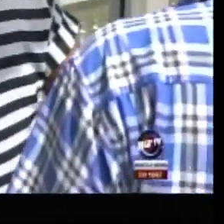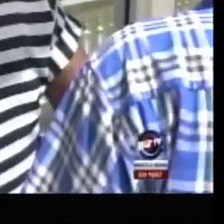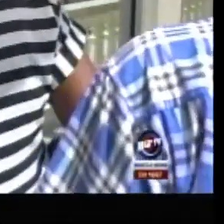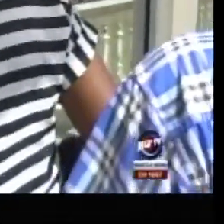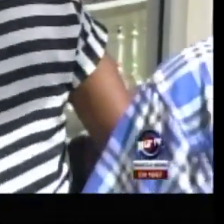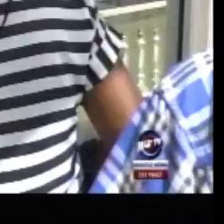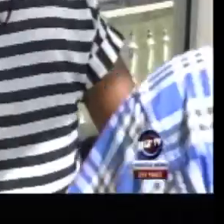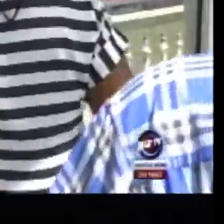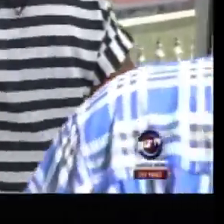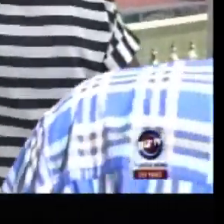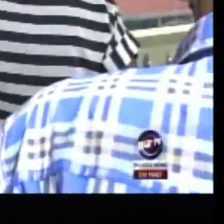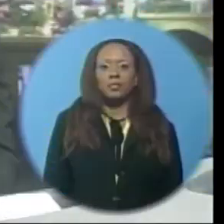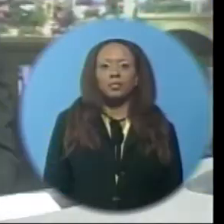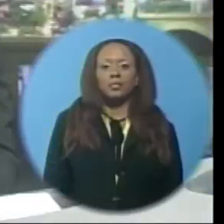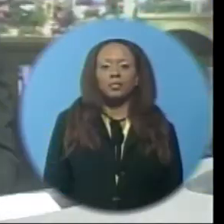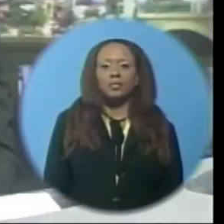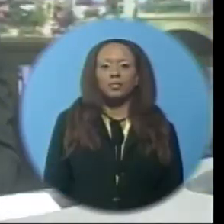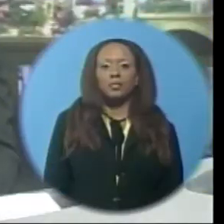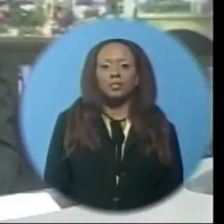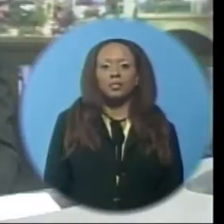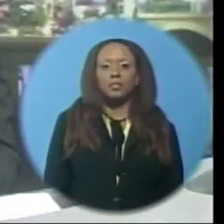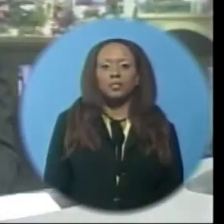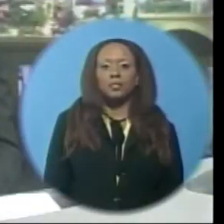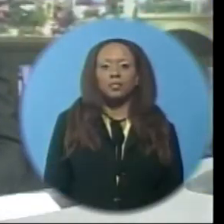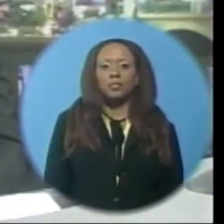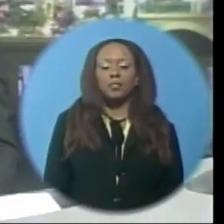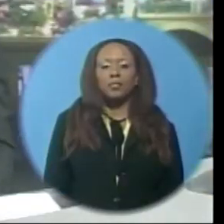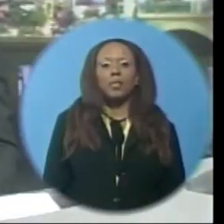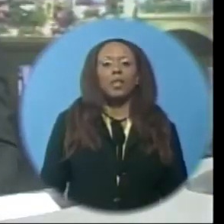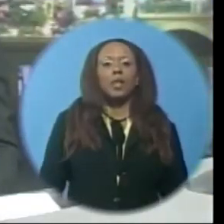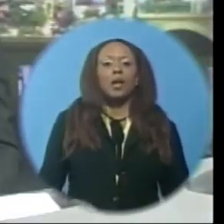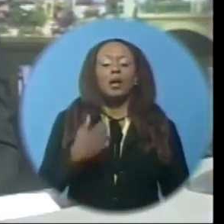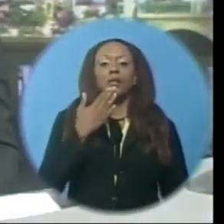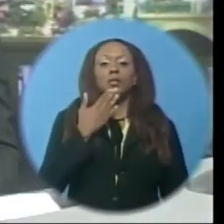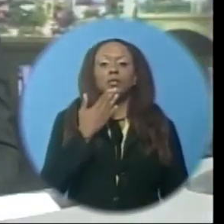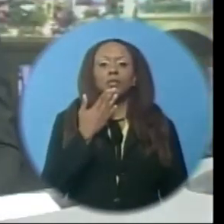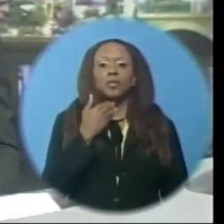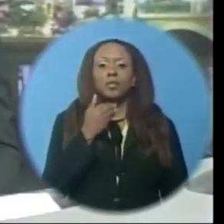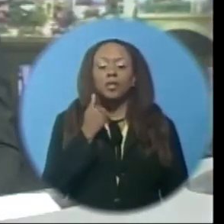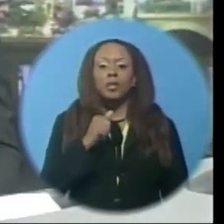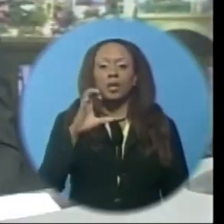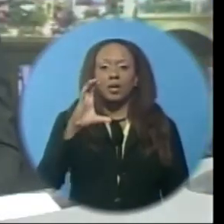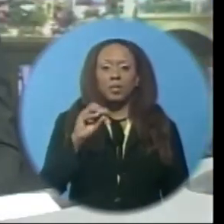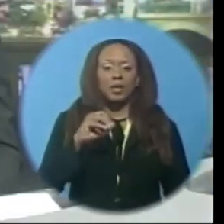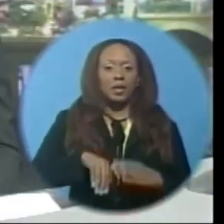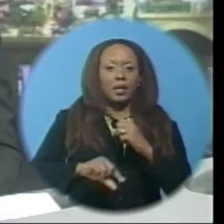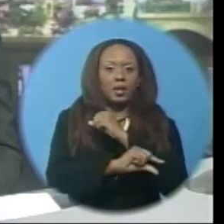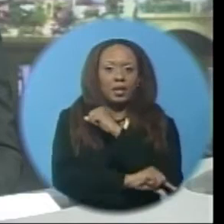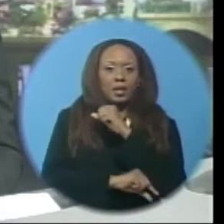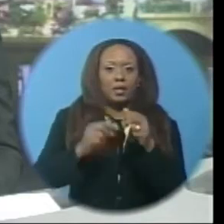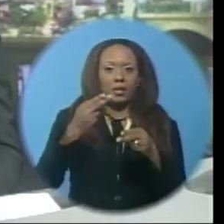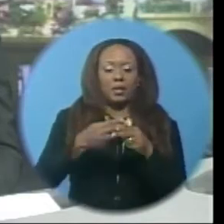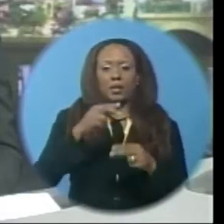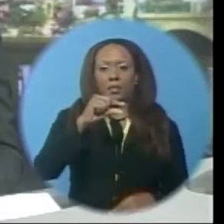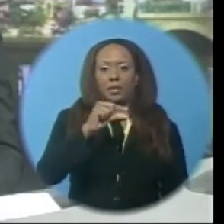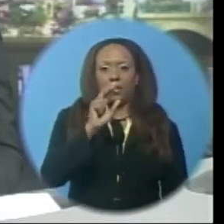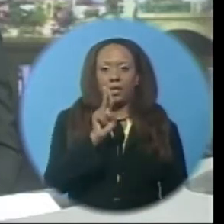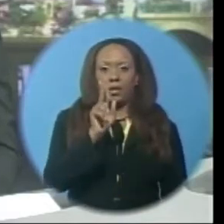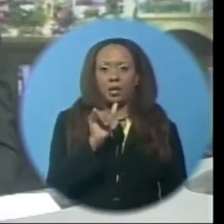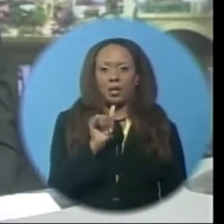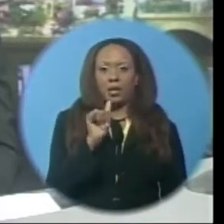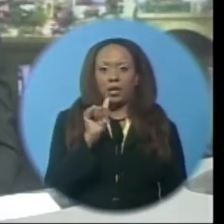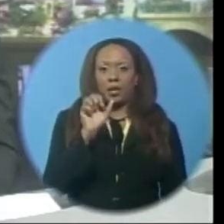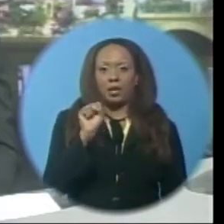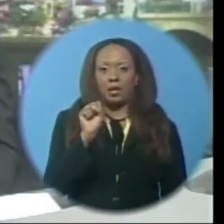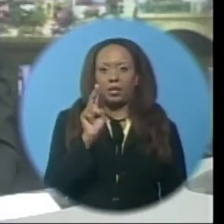GPL and the police do their work. We stay in Georgetown, where the financially troubled state-owned sugar